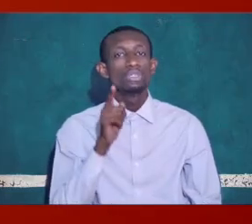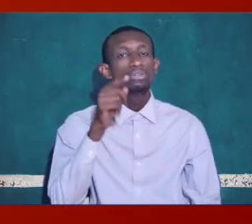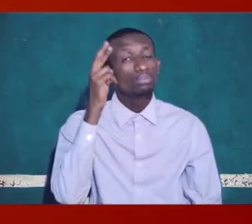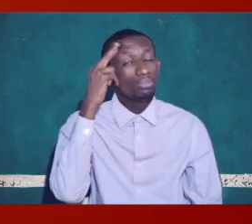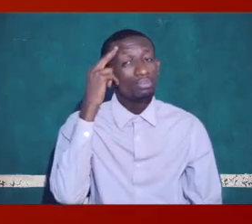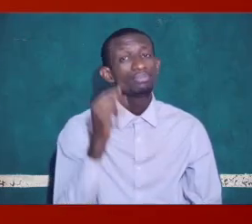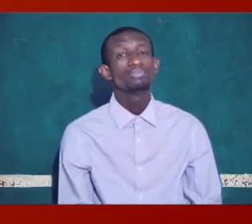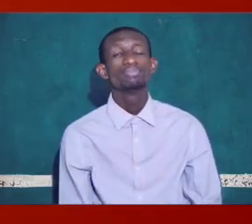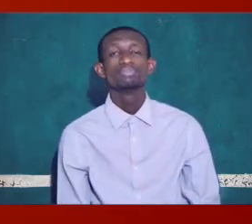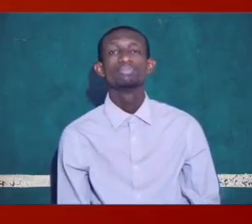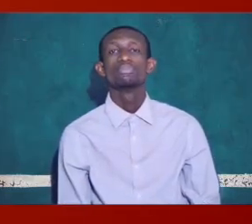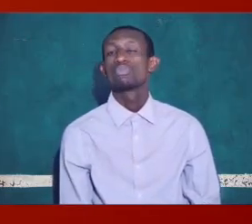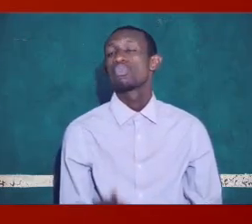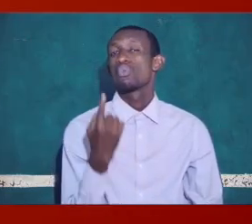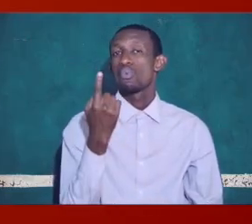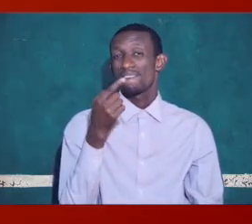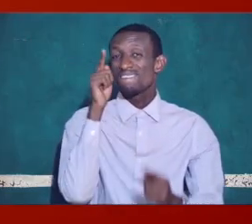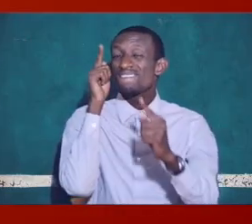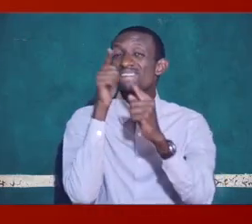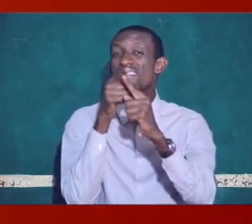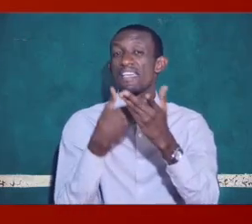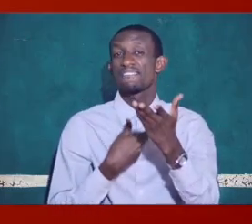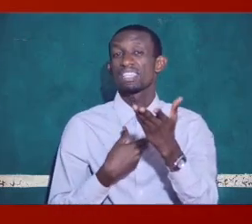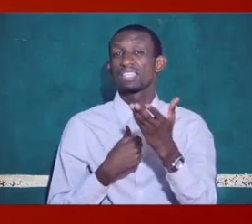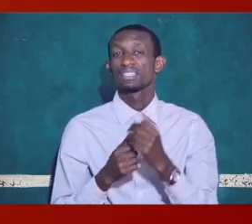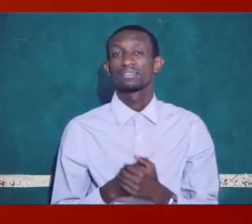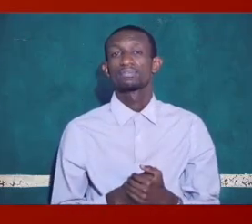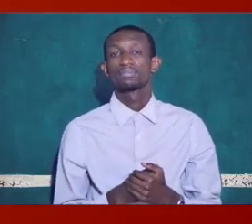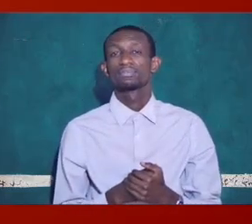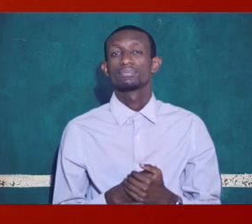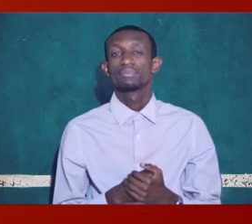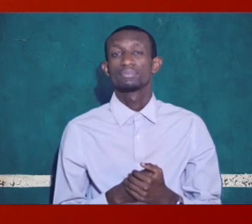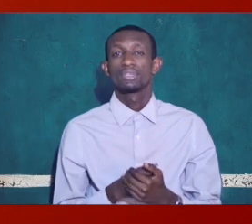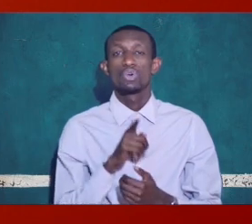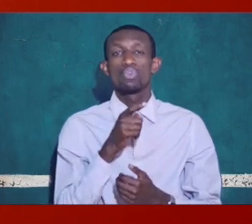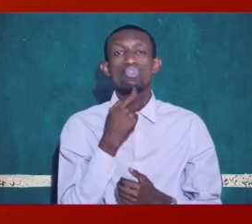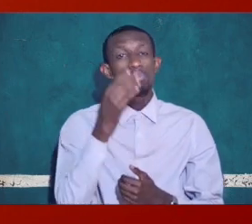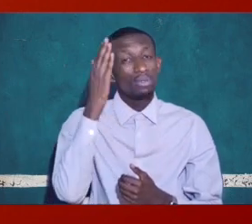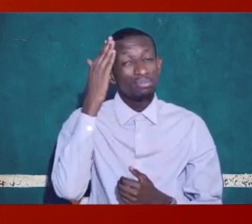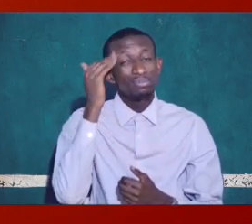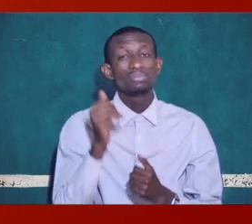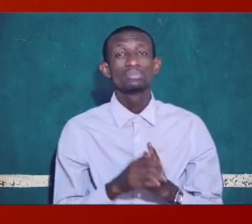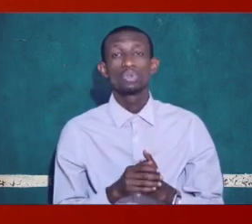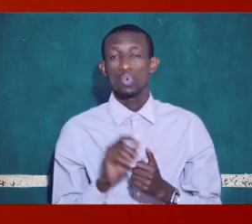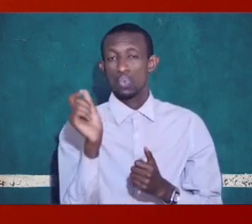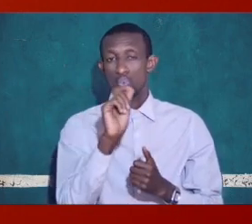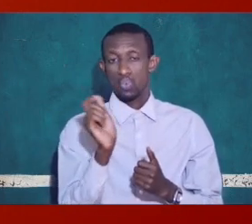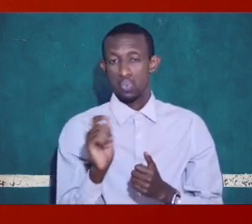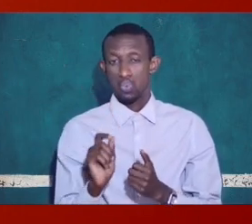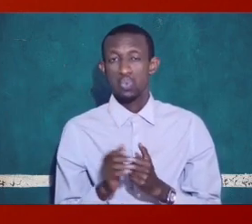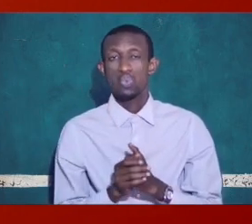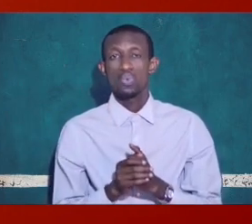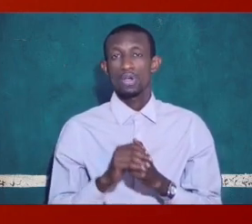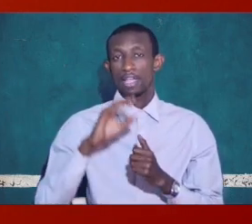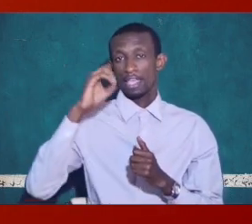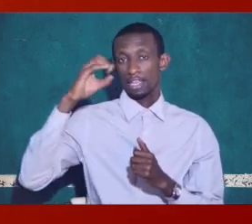Remember, one of the objectives we had is that you should be able to write the electronic